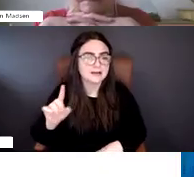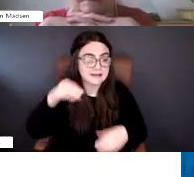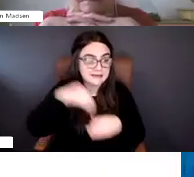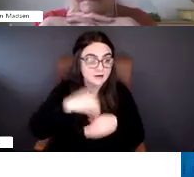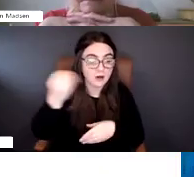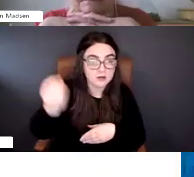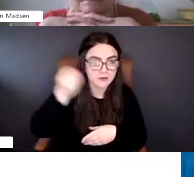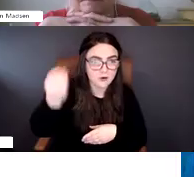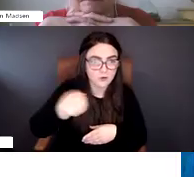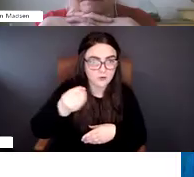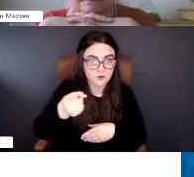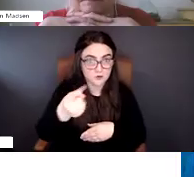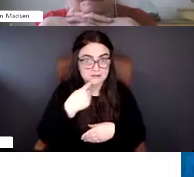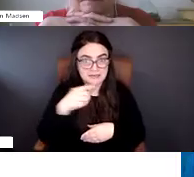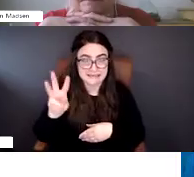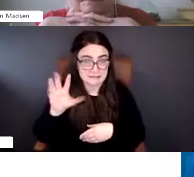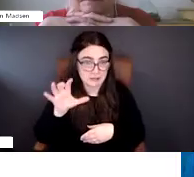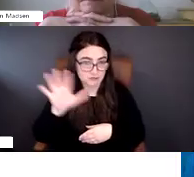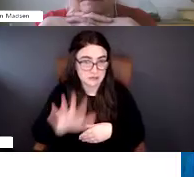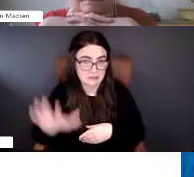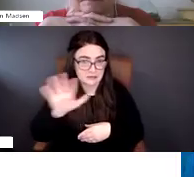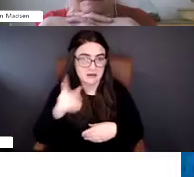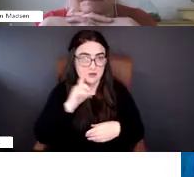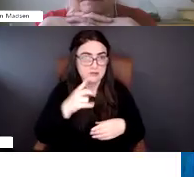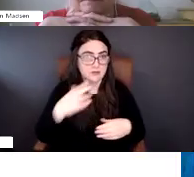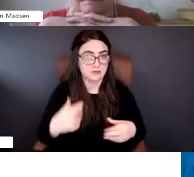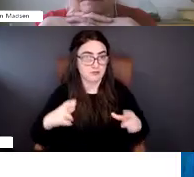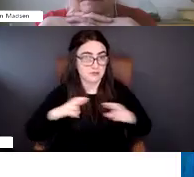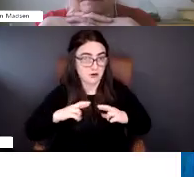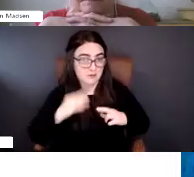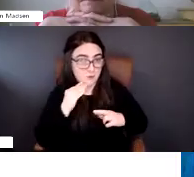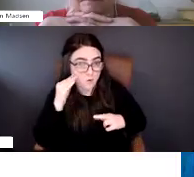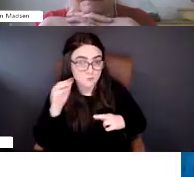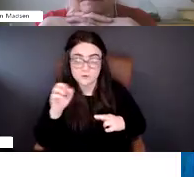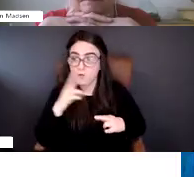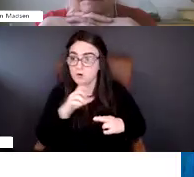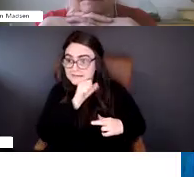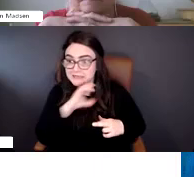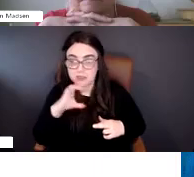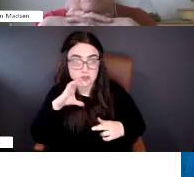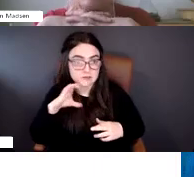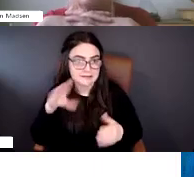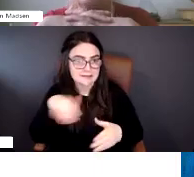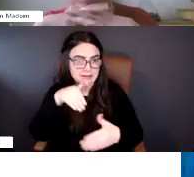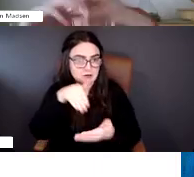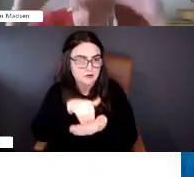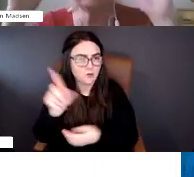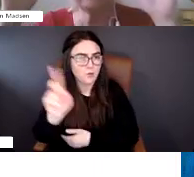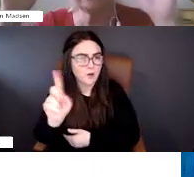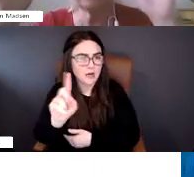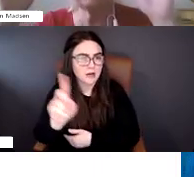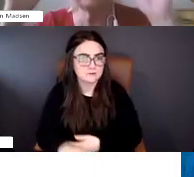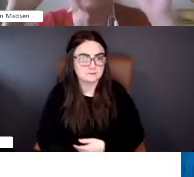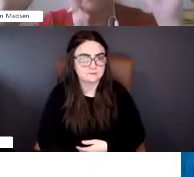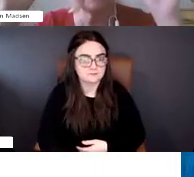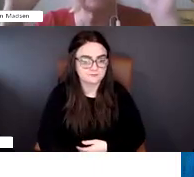And I know you talked about the second part around in retirement homes, but were there other senior centers included in the survey results? Okay, so the very